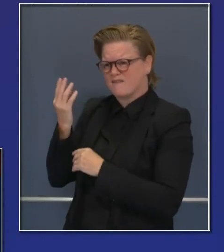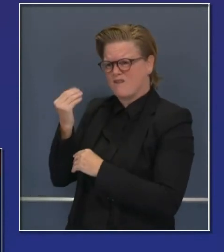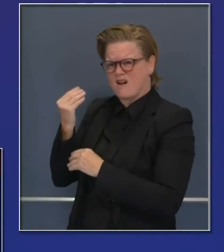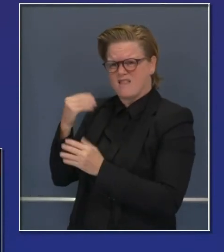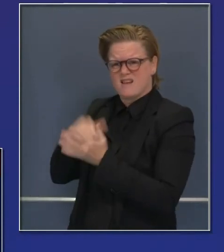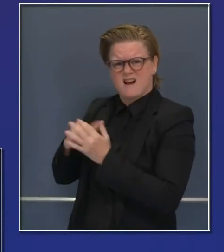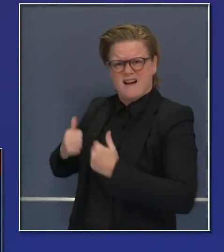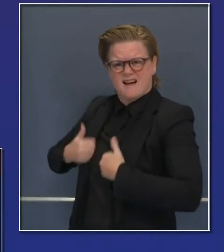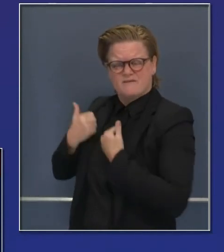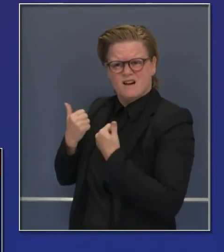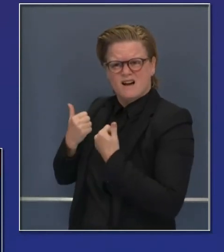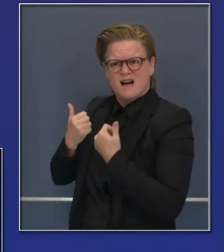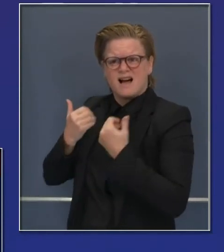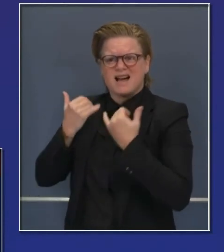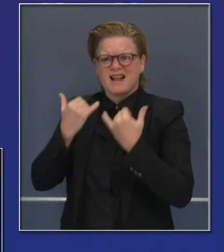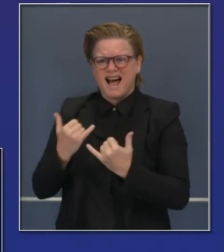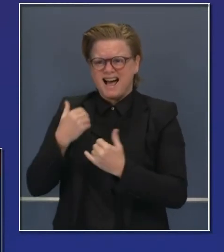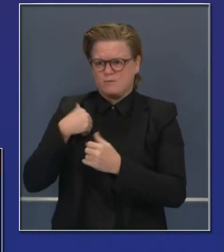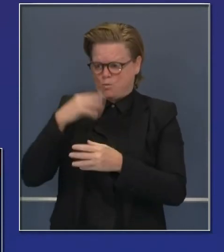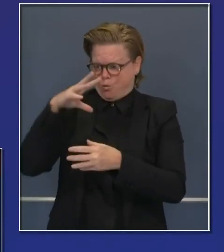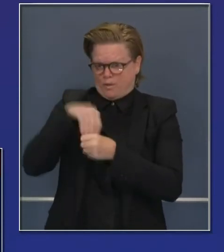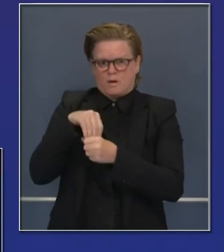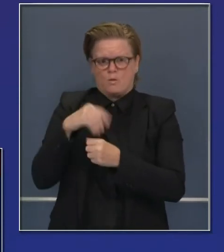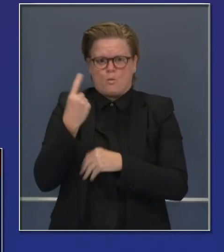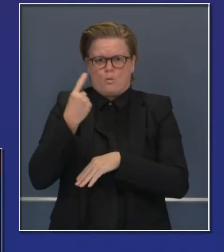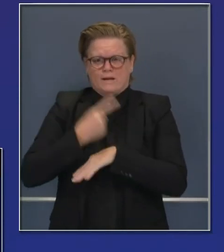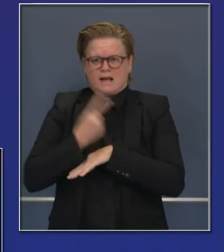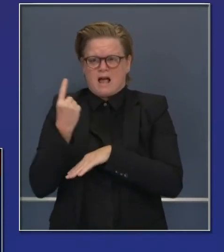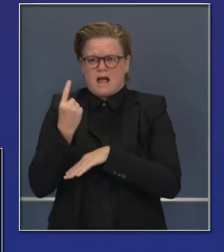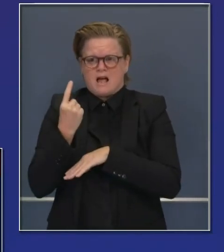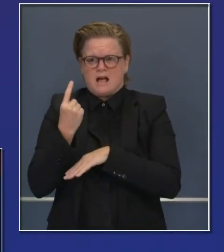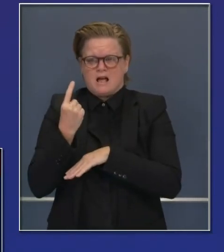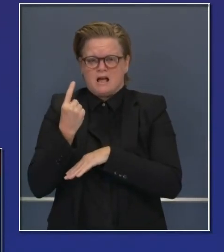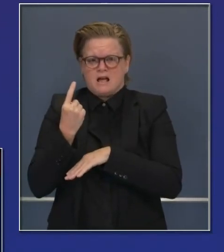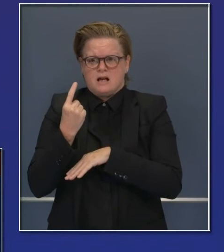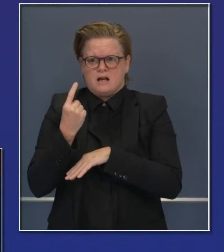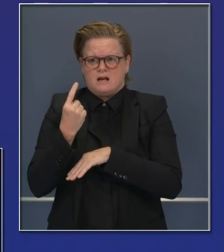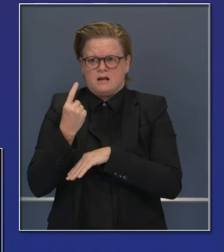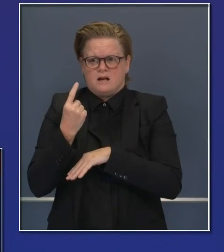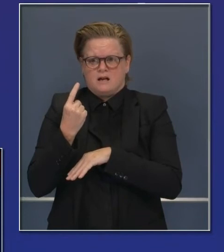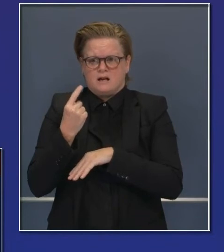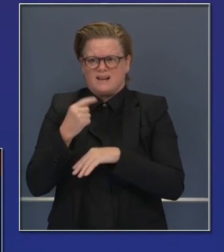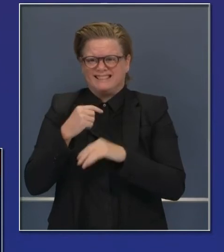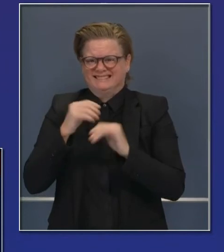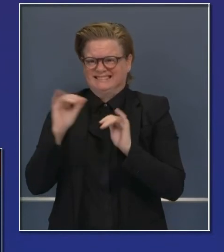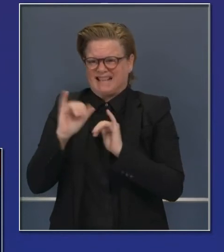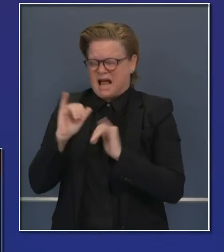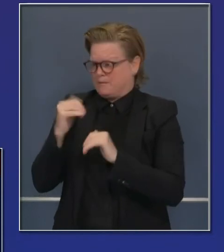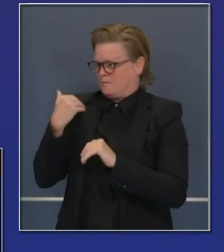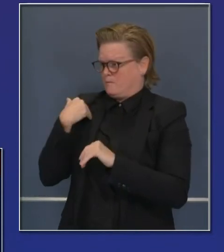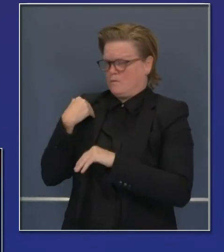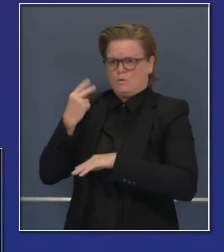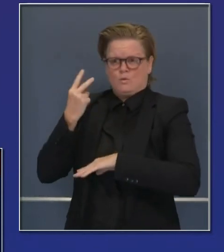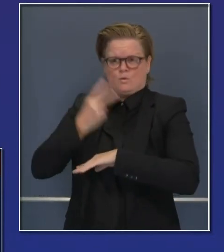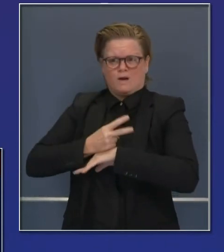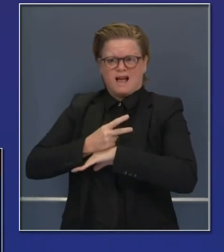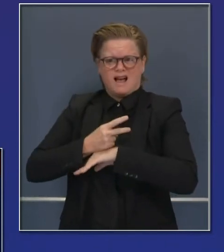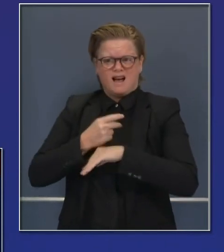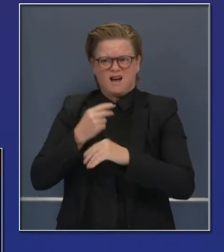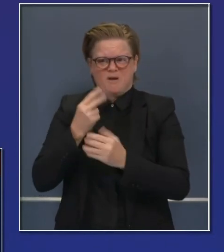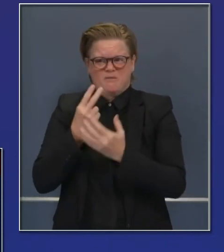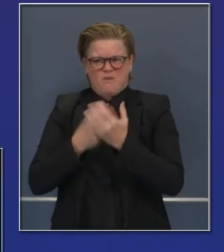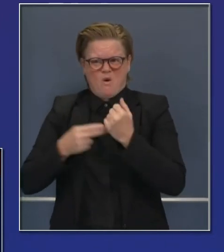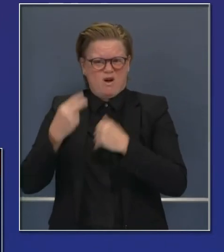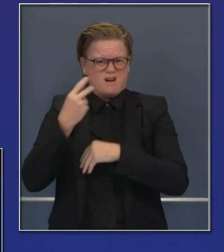24 hours, similar to the previous 24 hours, we've reported back-to-back days with